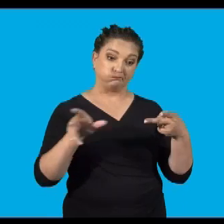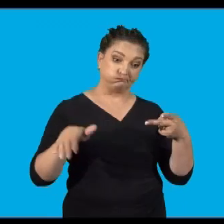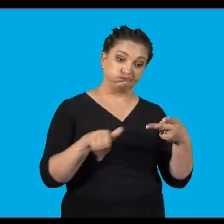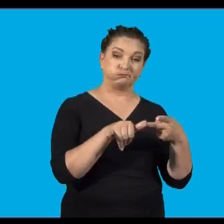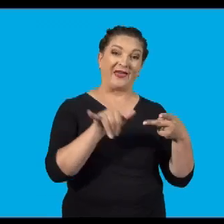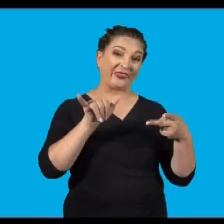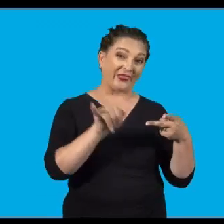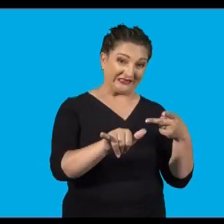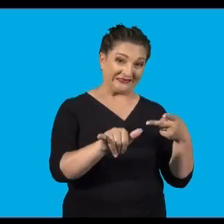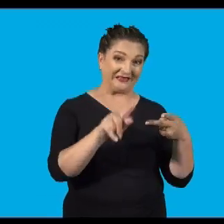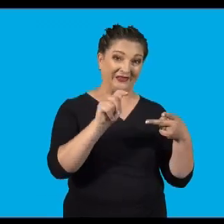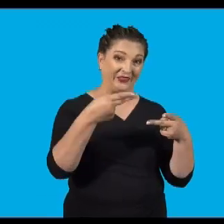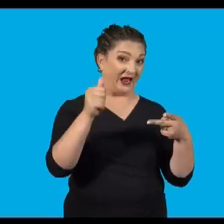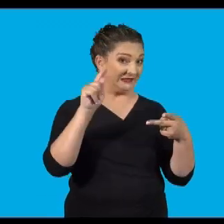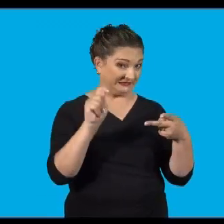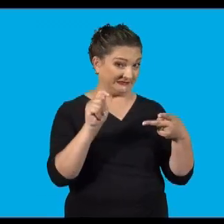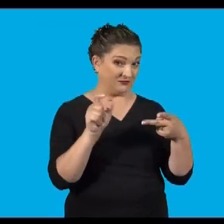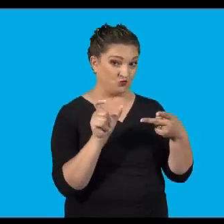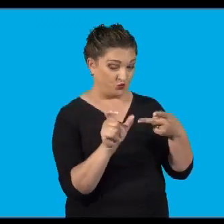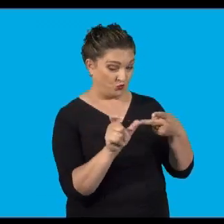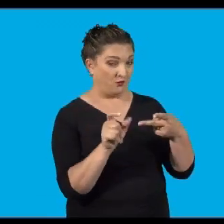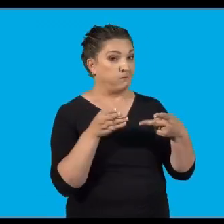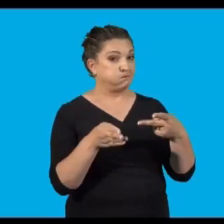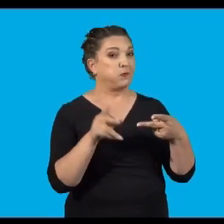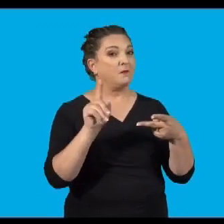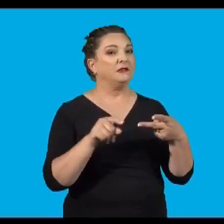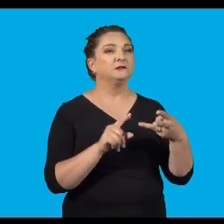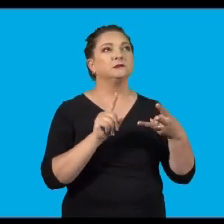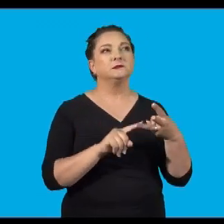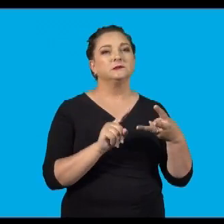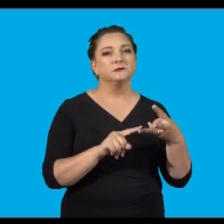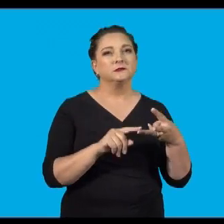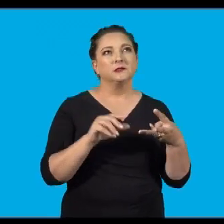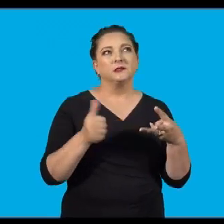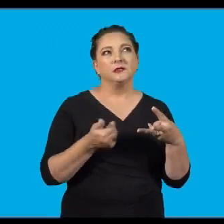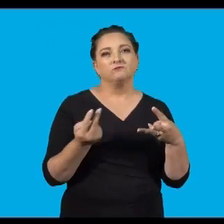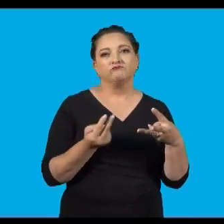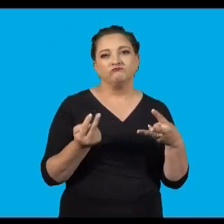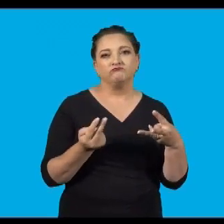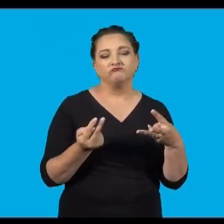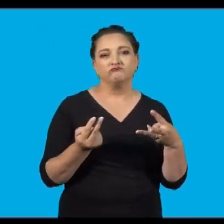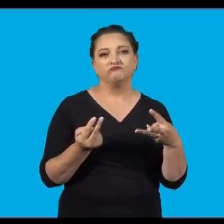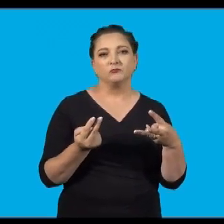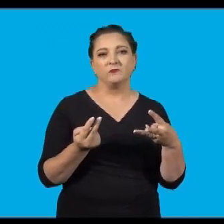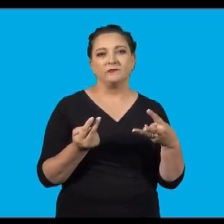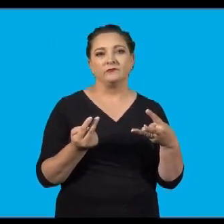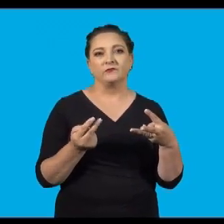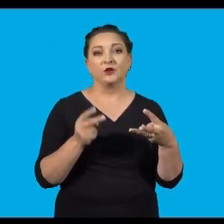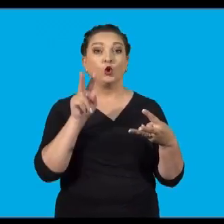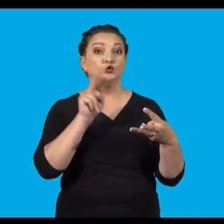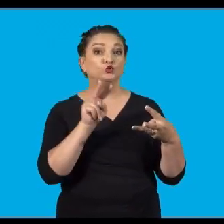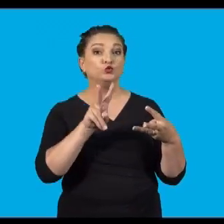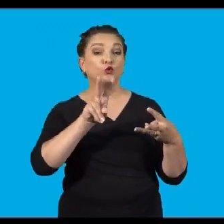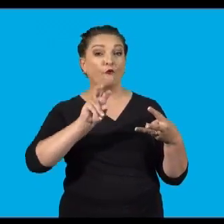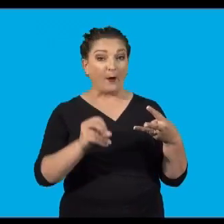have the word that, okay? And we are going to make sure